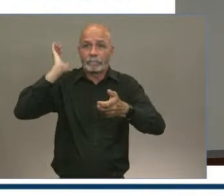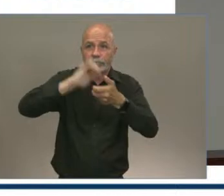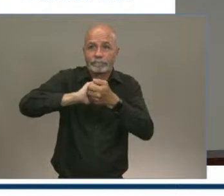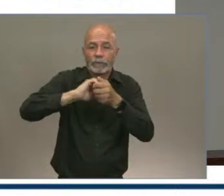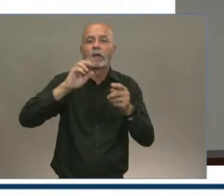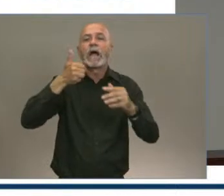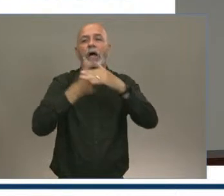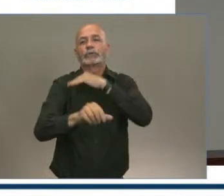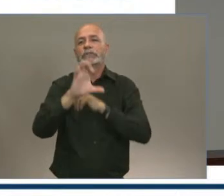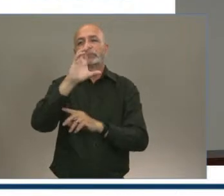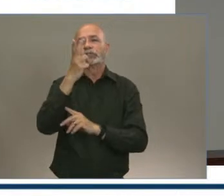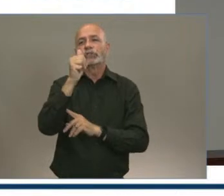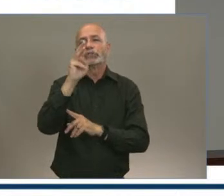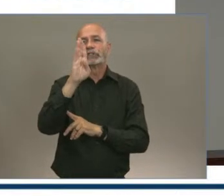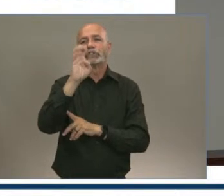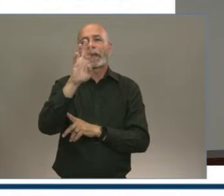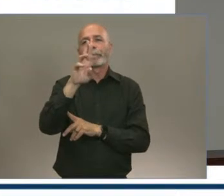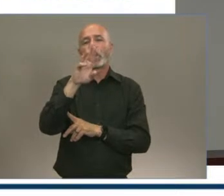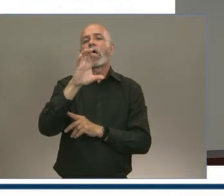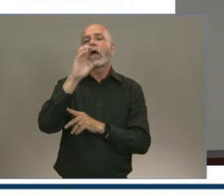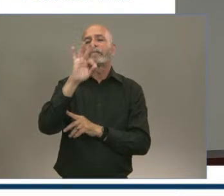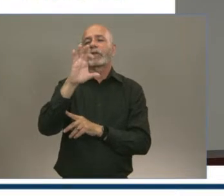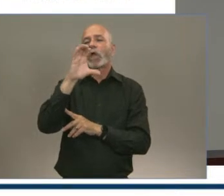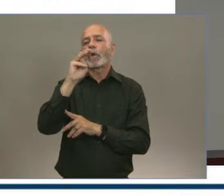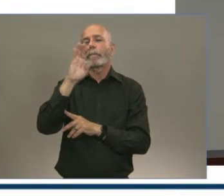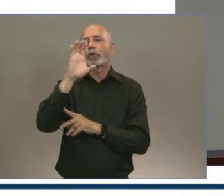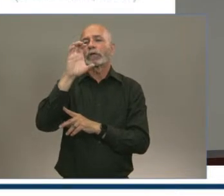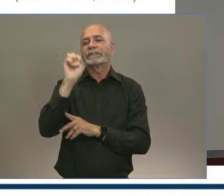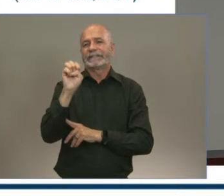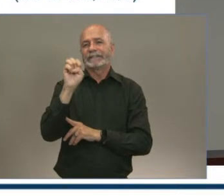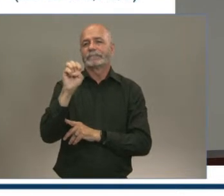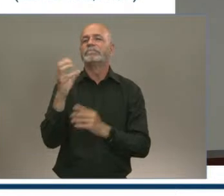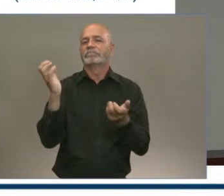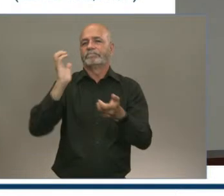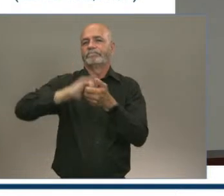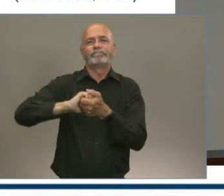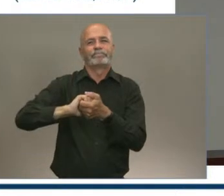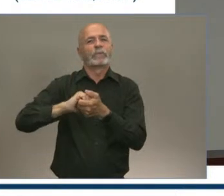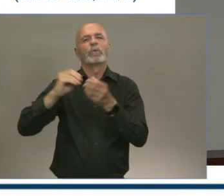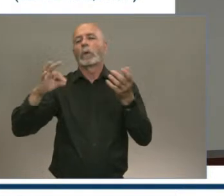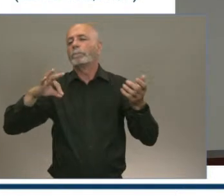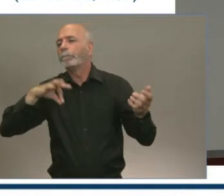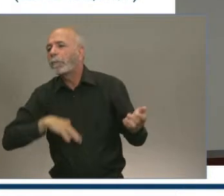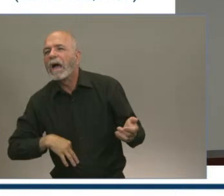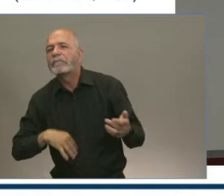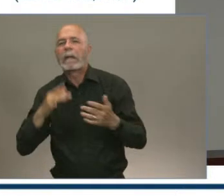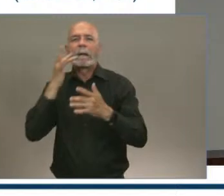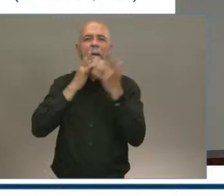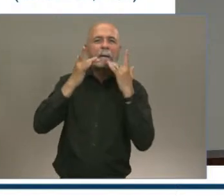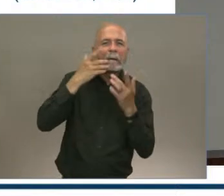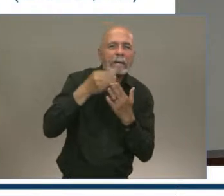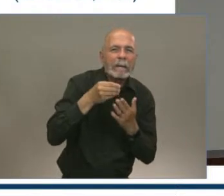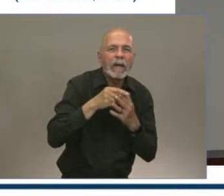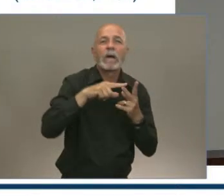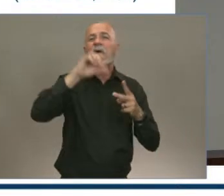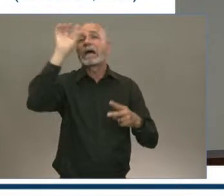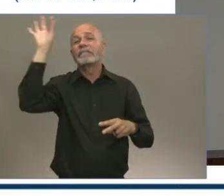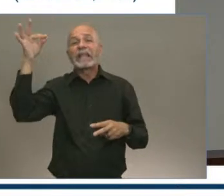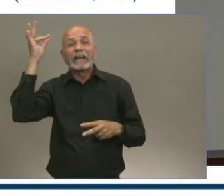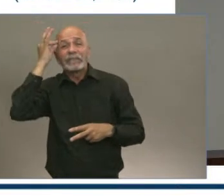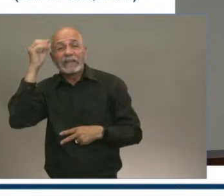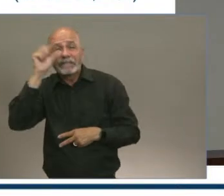7 regional enterprise networks, global nonprofit Creative Destructive Lab, and the federal government to get this initiative up and